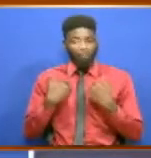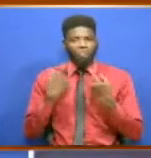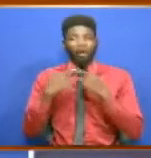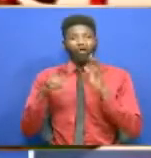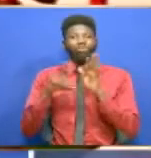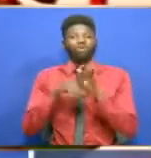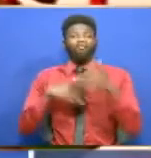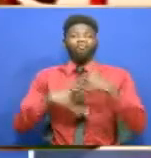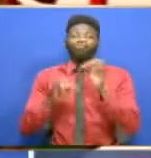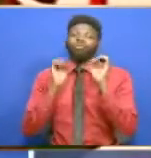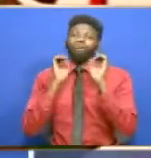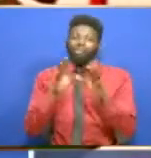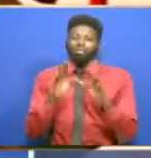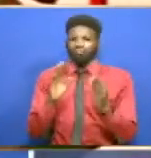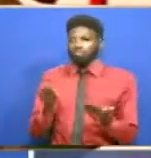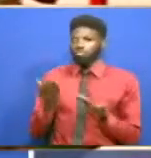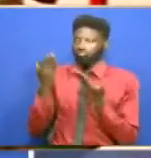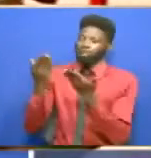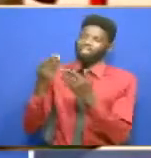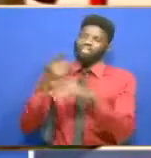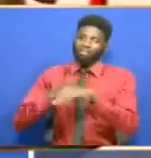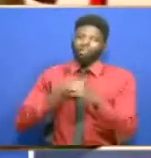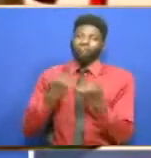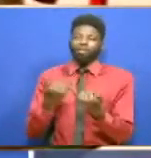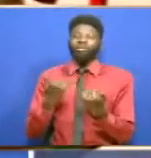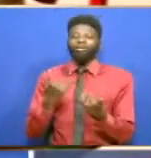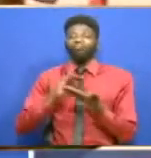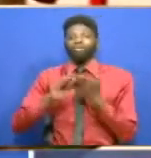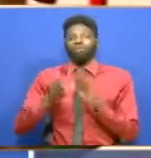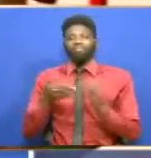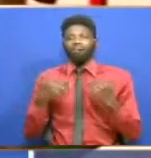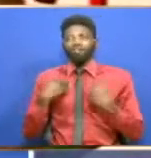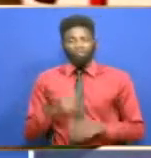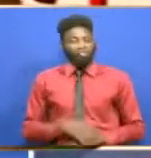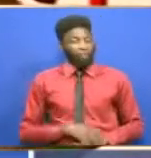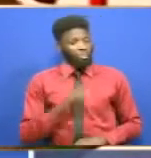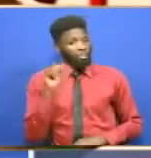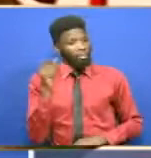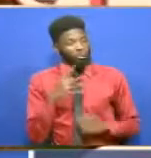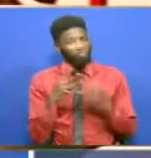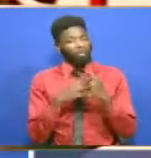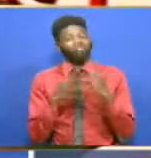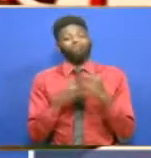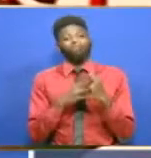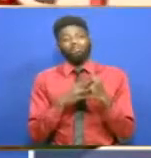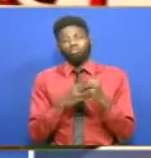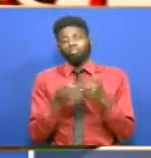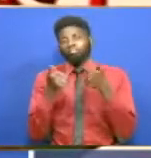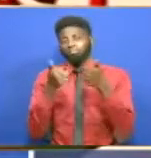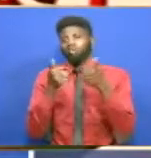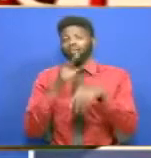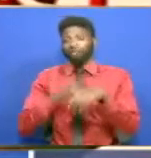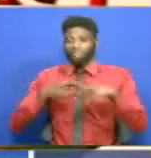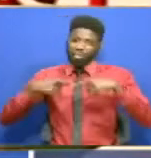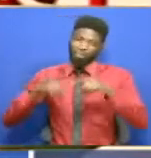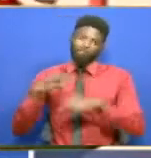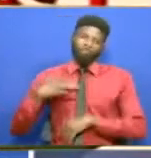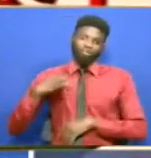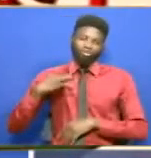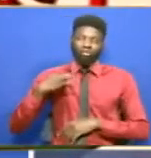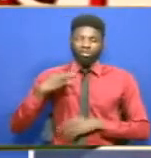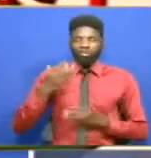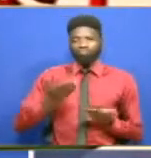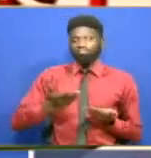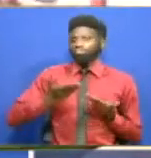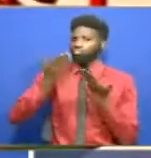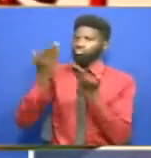wa msamaha. This month of September is very helpful to you, especially if you voluntarily surrendered